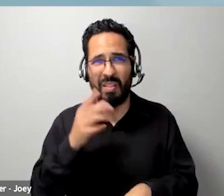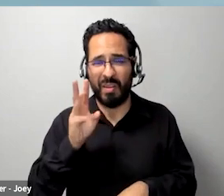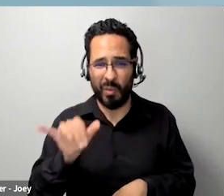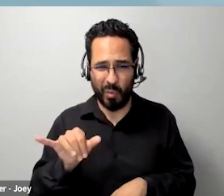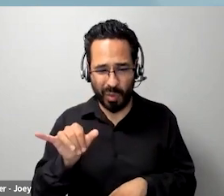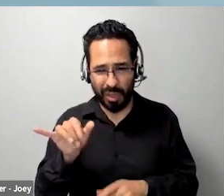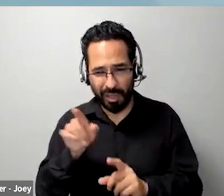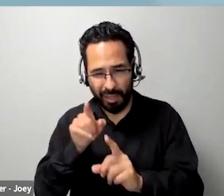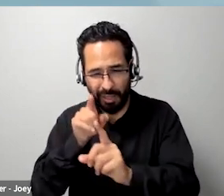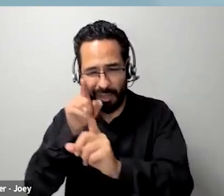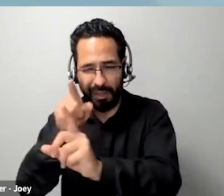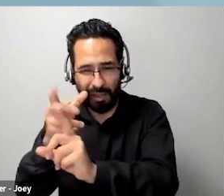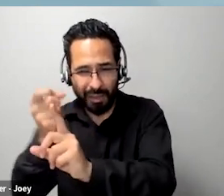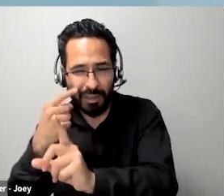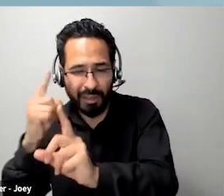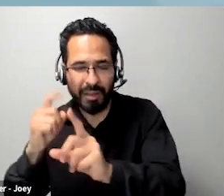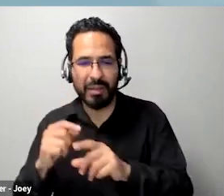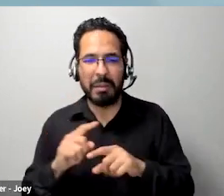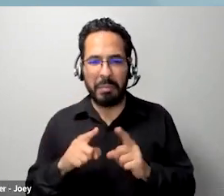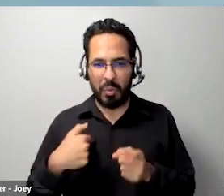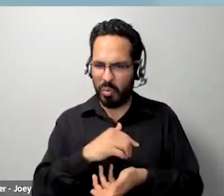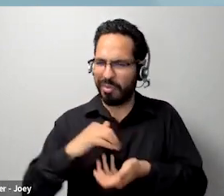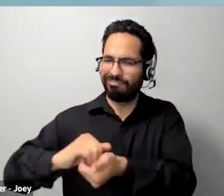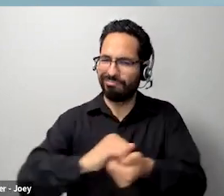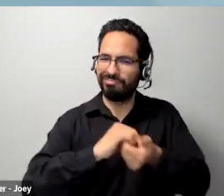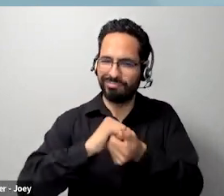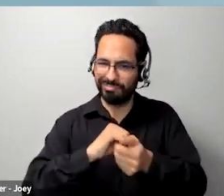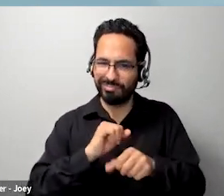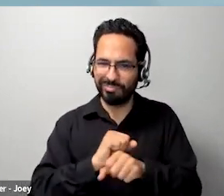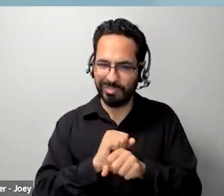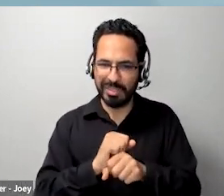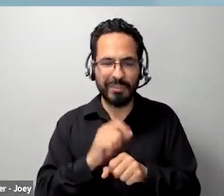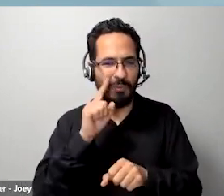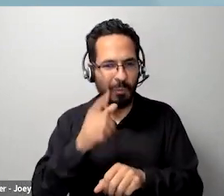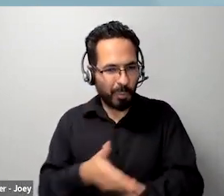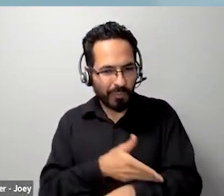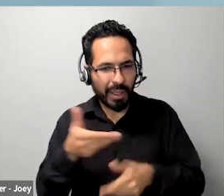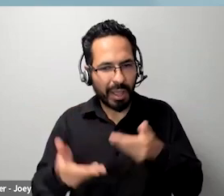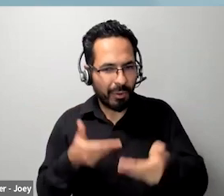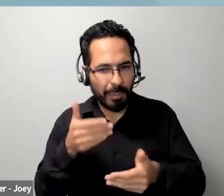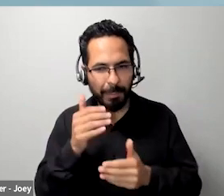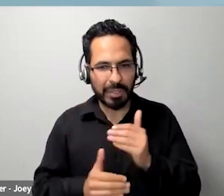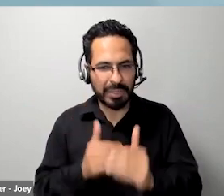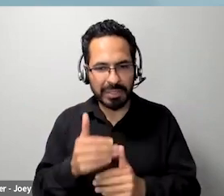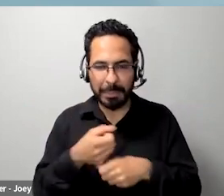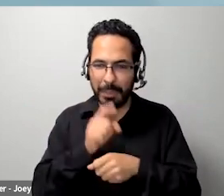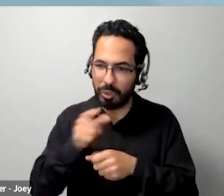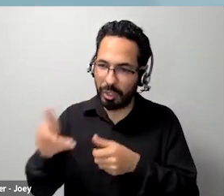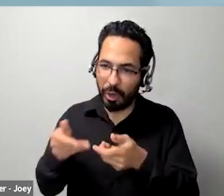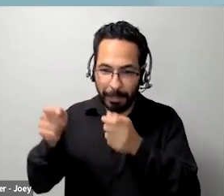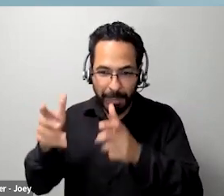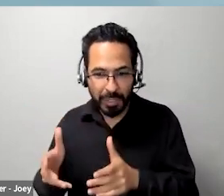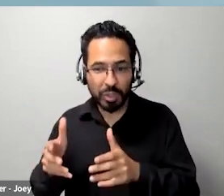are actively working with all of our partners on improving their hiring processes and making sure that their hiring managers and